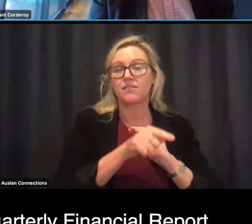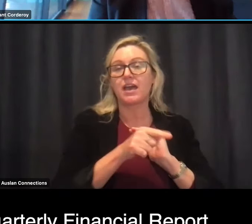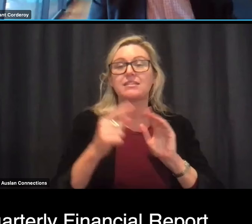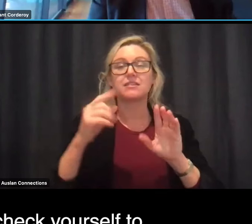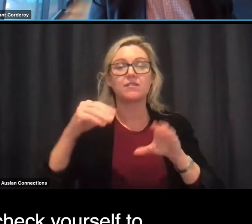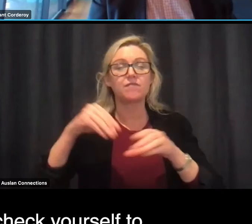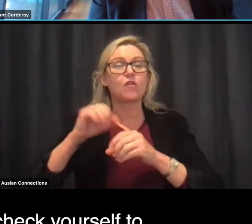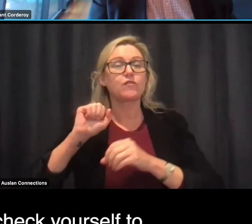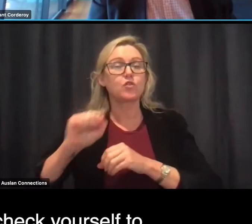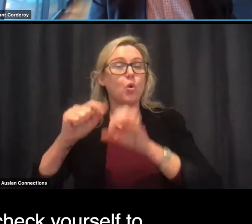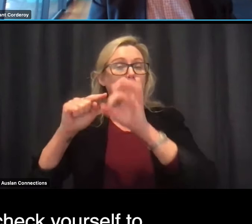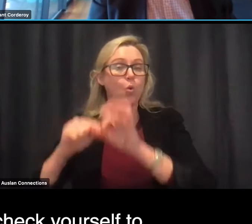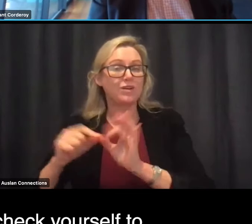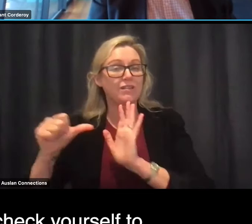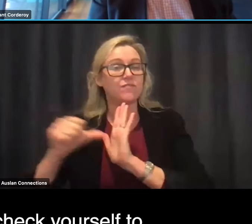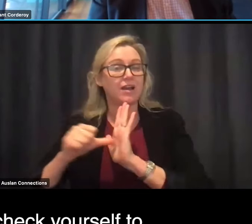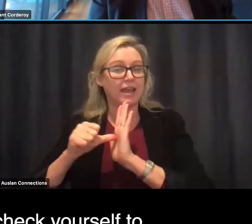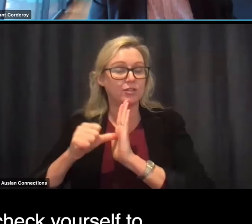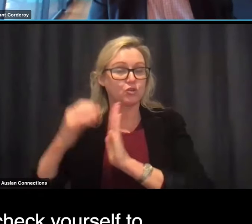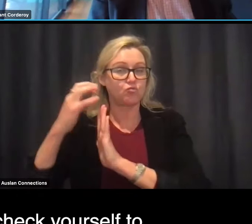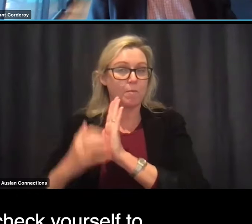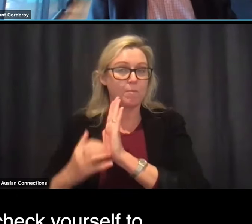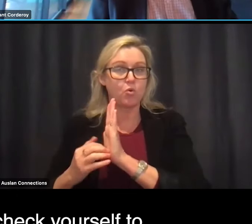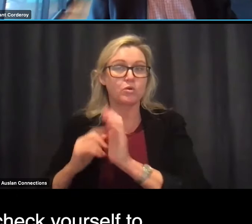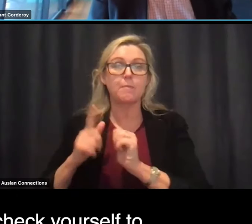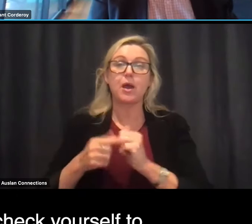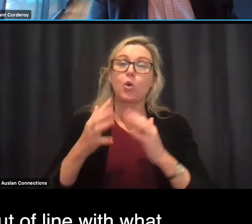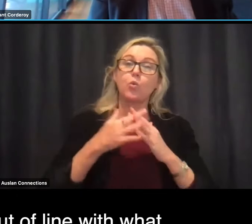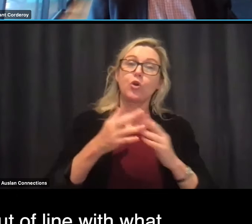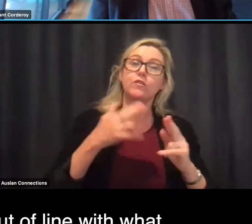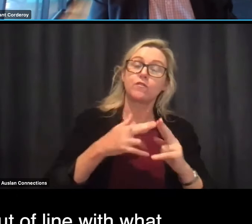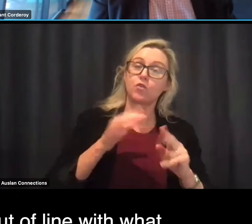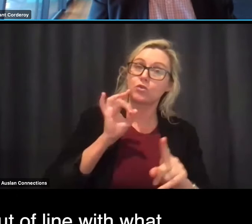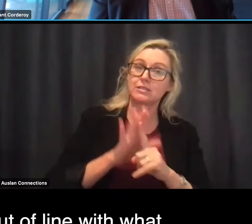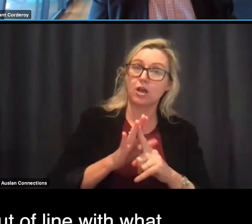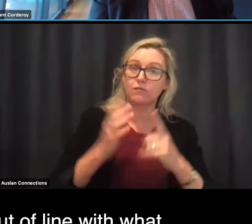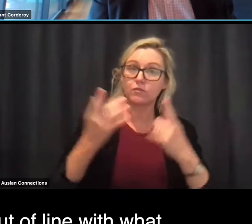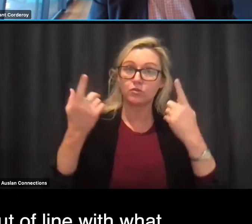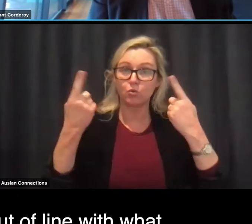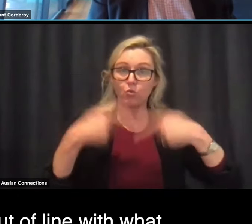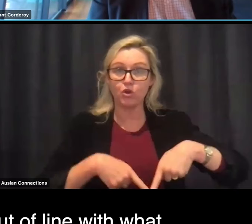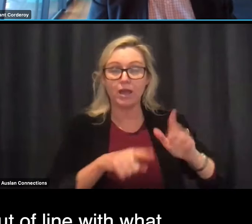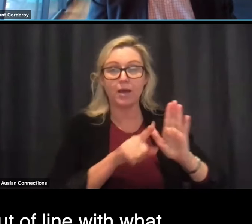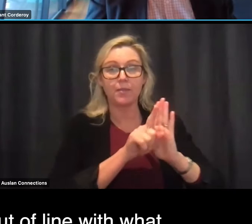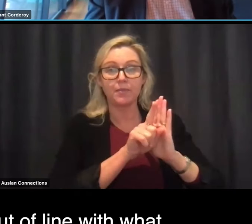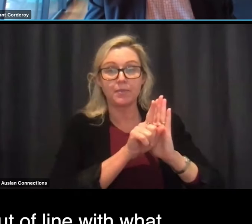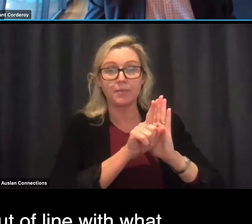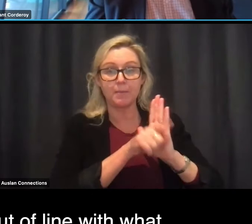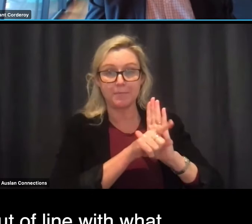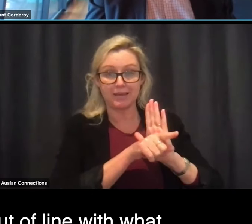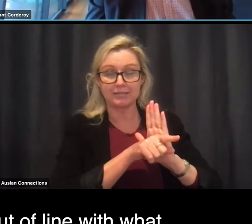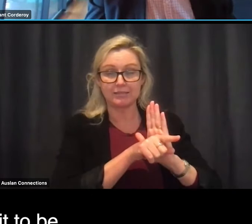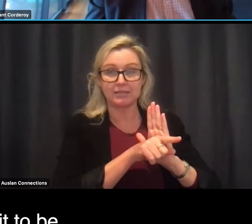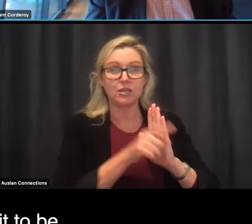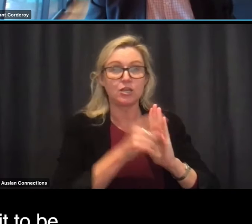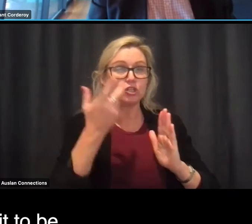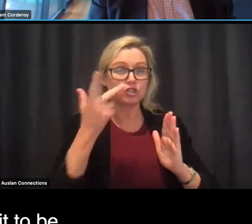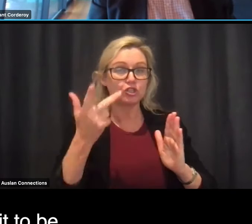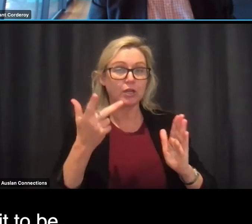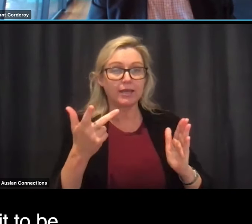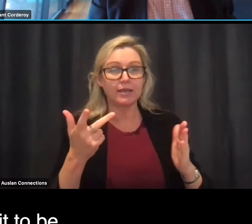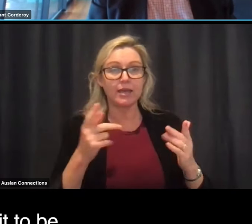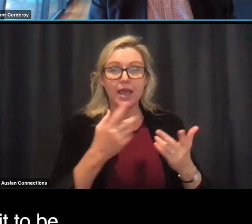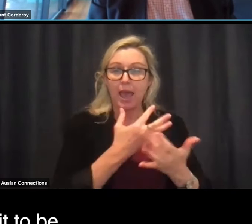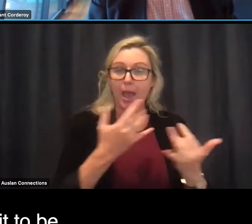financial report, but it does serve as a self-check yourself to see if the minutes look quite out of line with what you'd expect